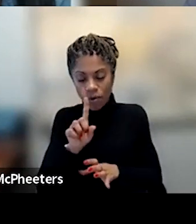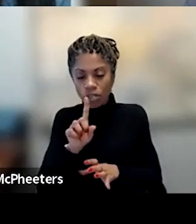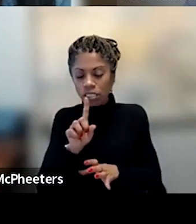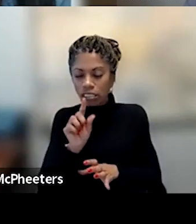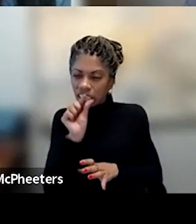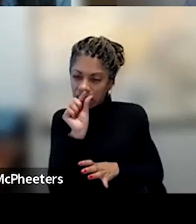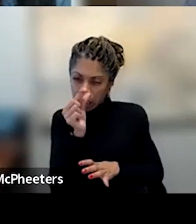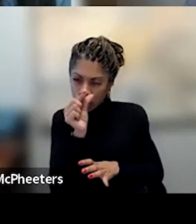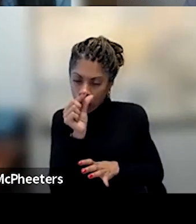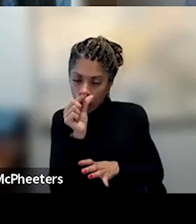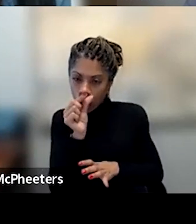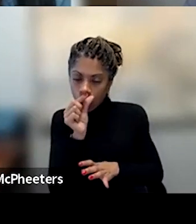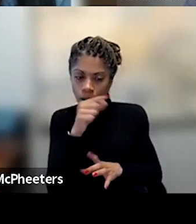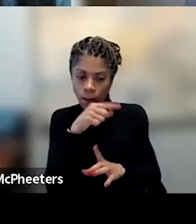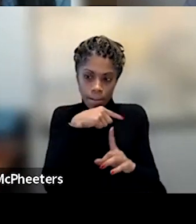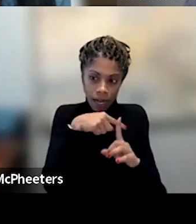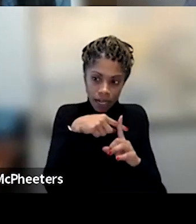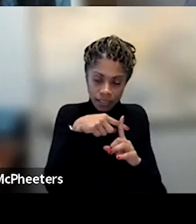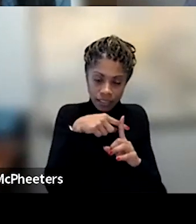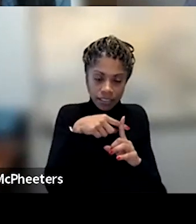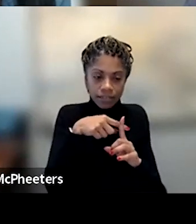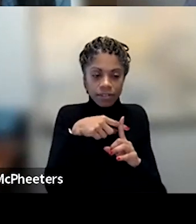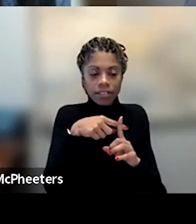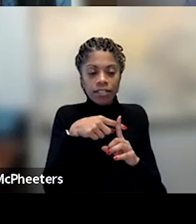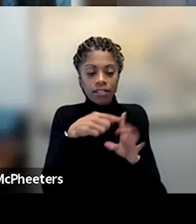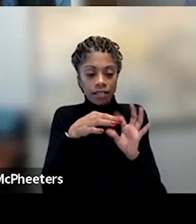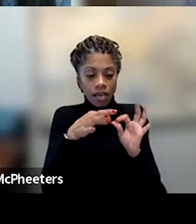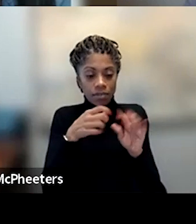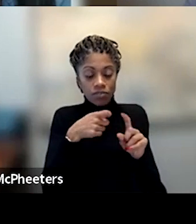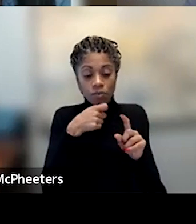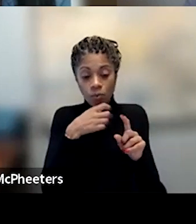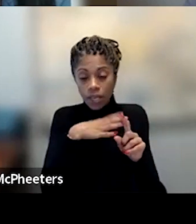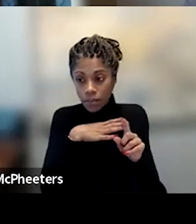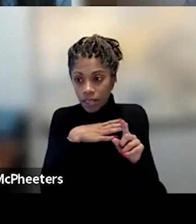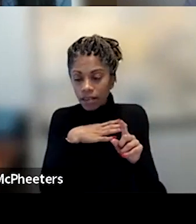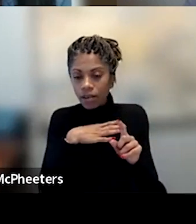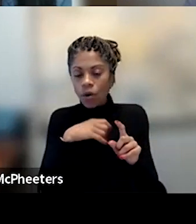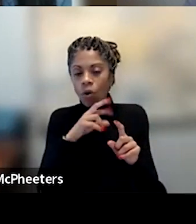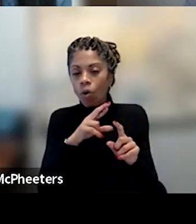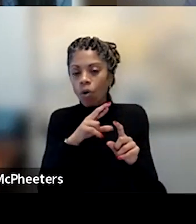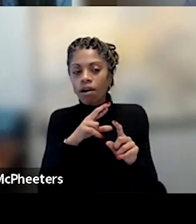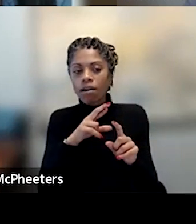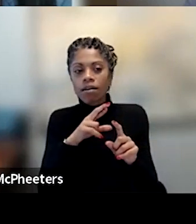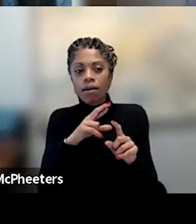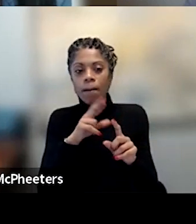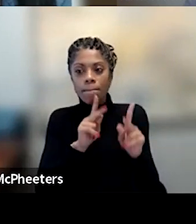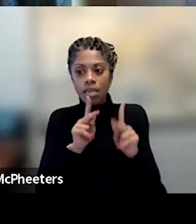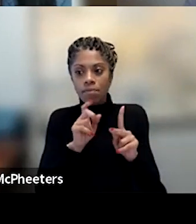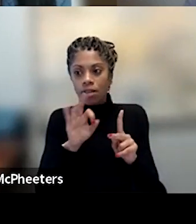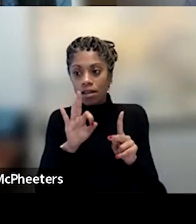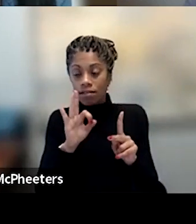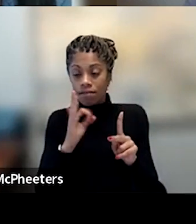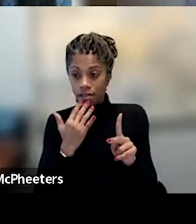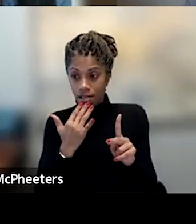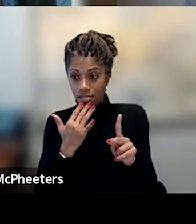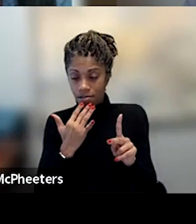positive responses from women and people of color to see if their experiences or their perception of how well we are taking care